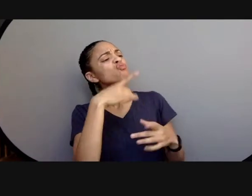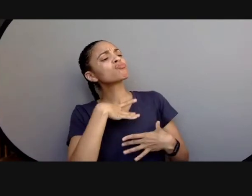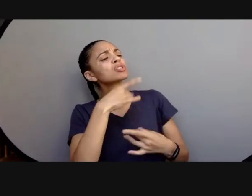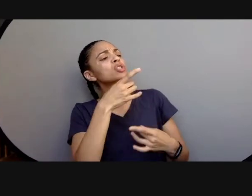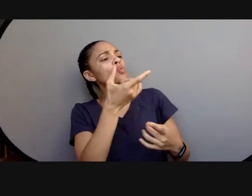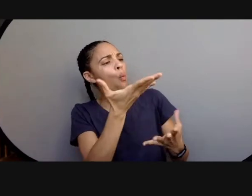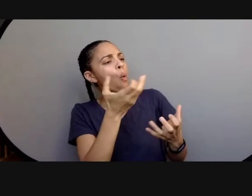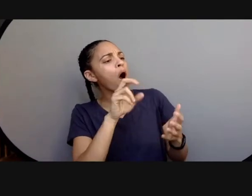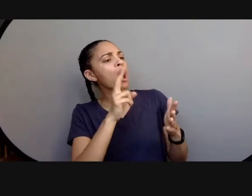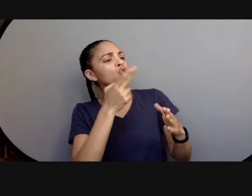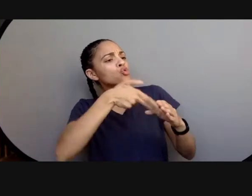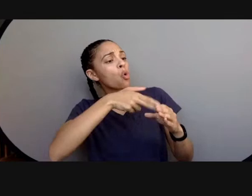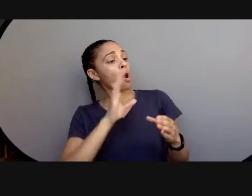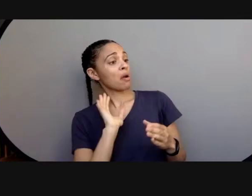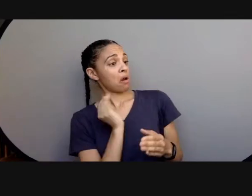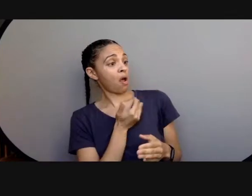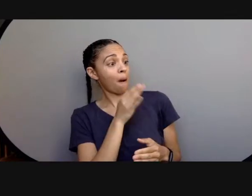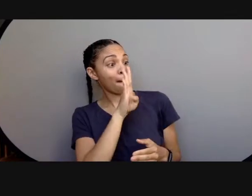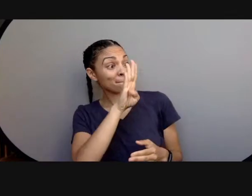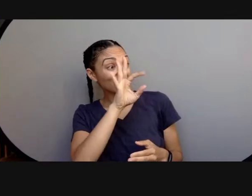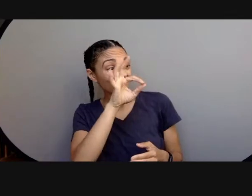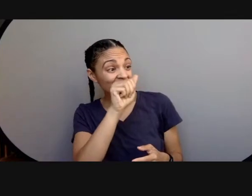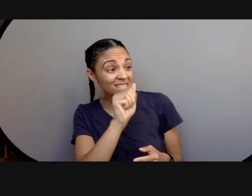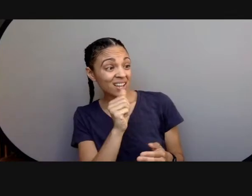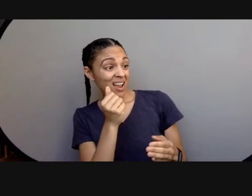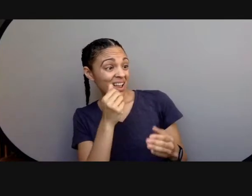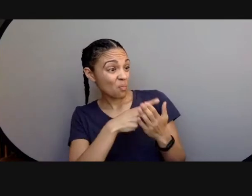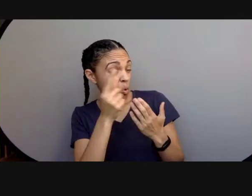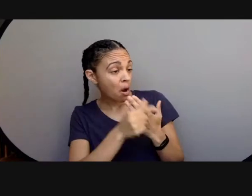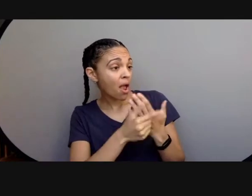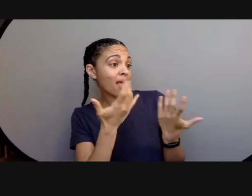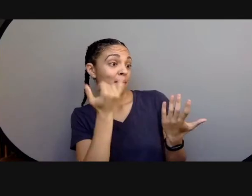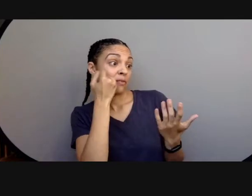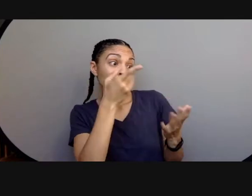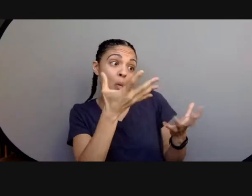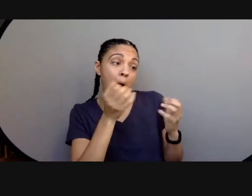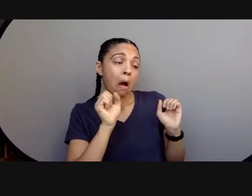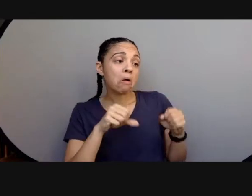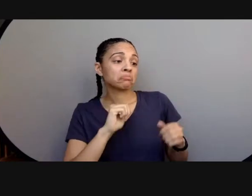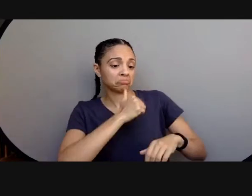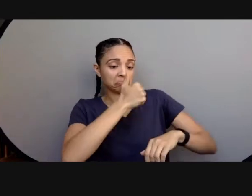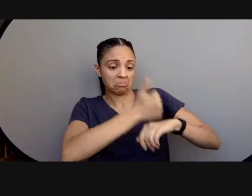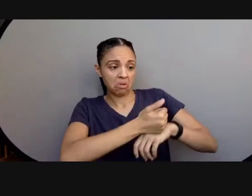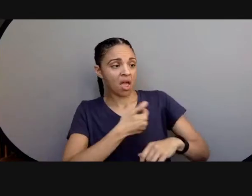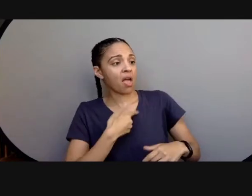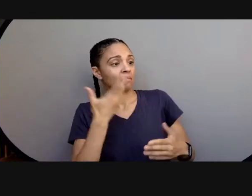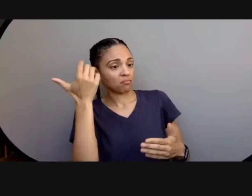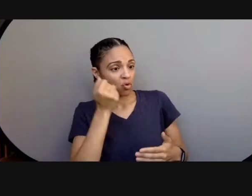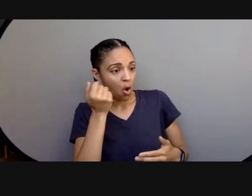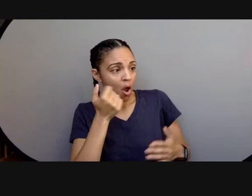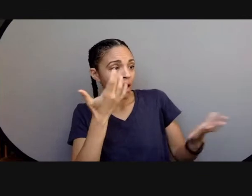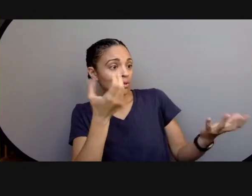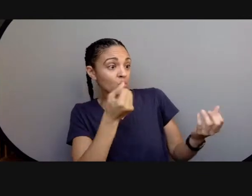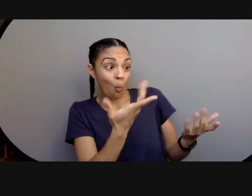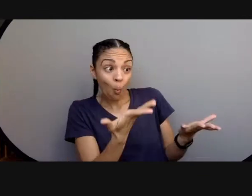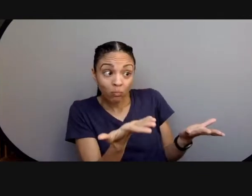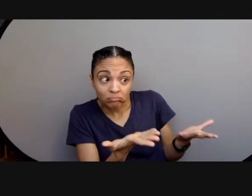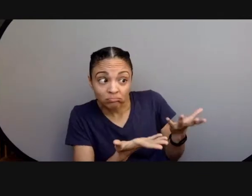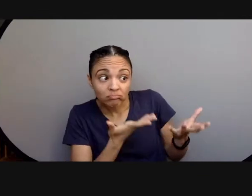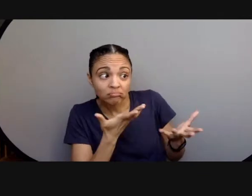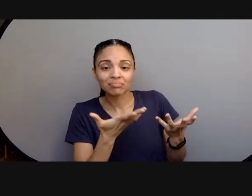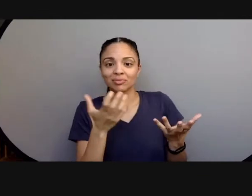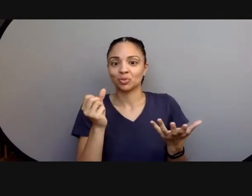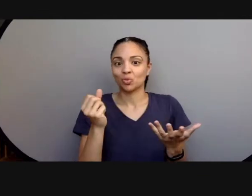help you, get your housing set up, and we, love to have you for our freshman this year. So I called up Tennessee State. I said,